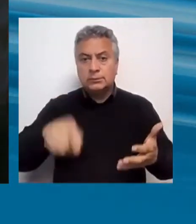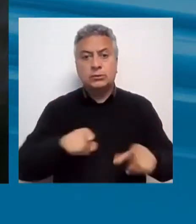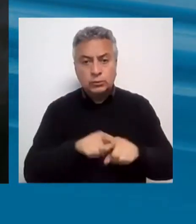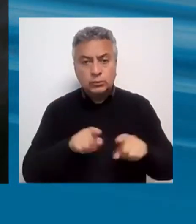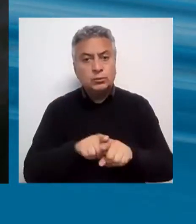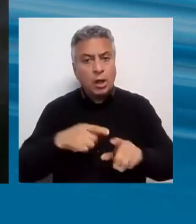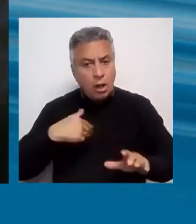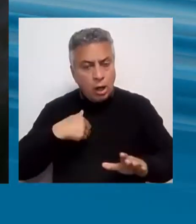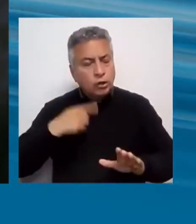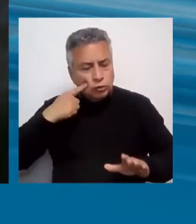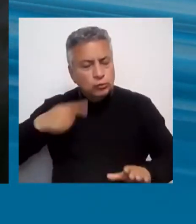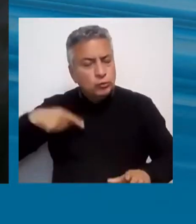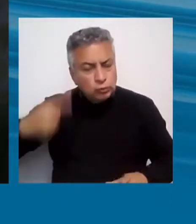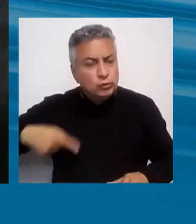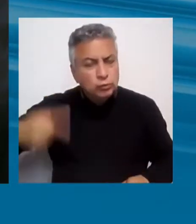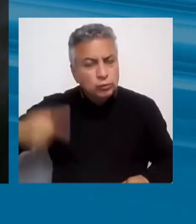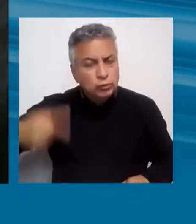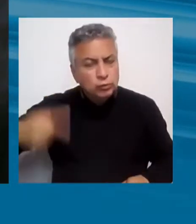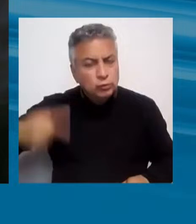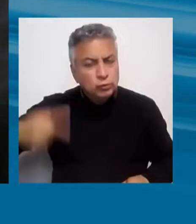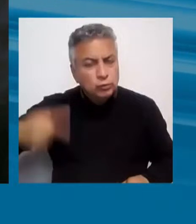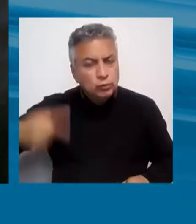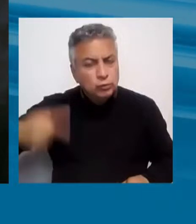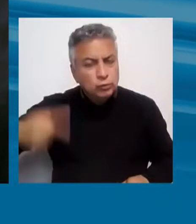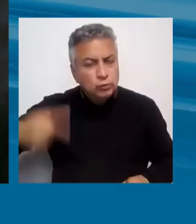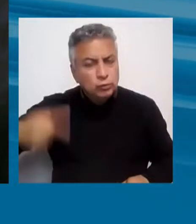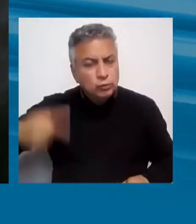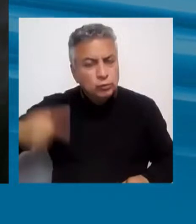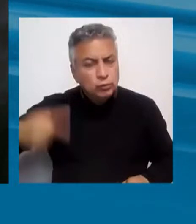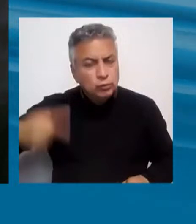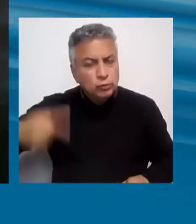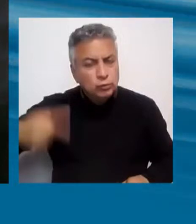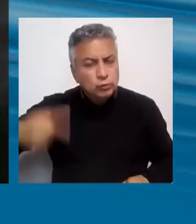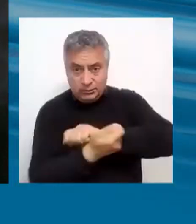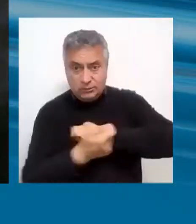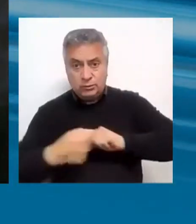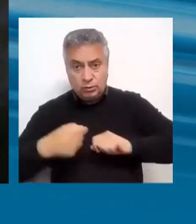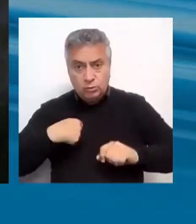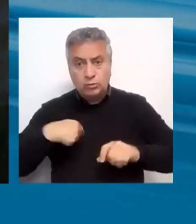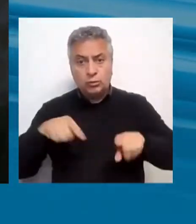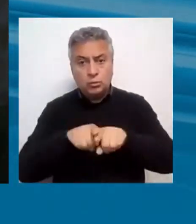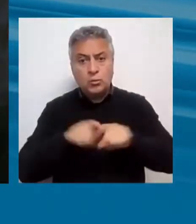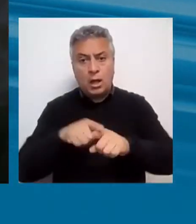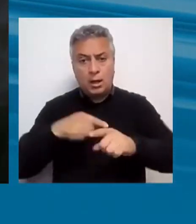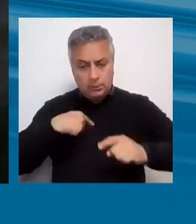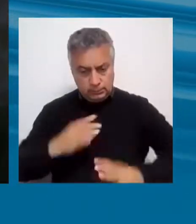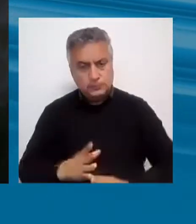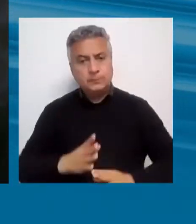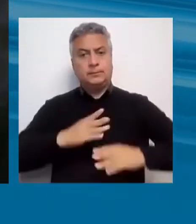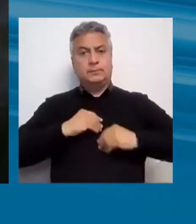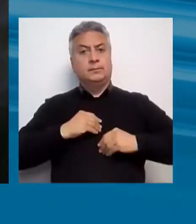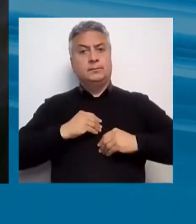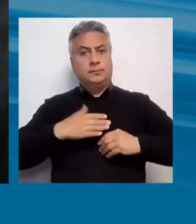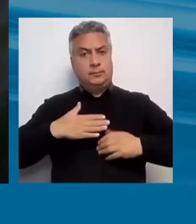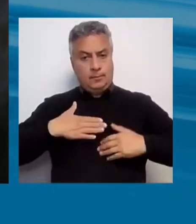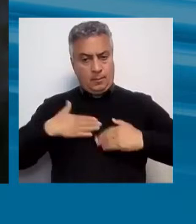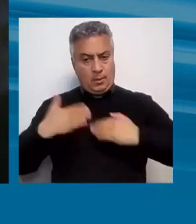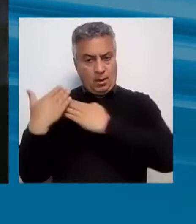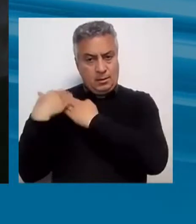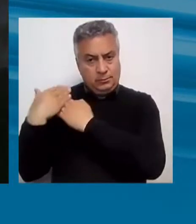something that cannot let me sleep, is how come these transformations we're making, whenever we have to take up